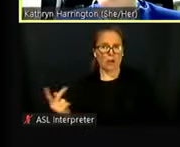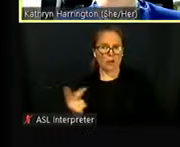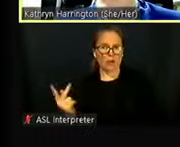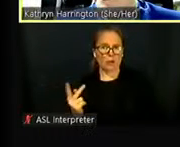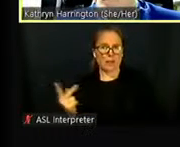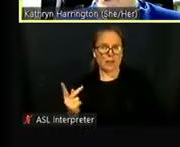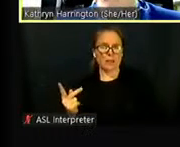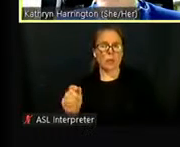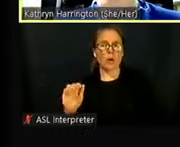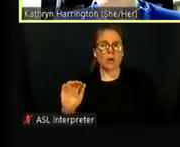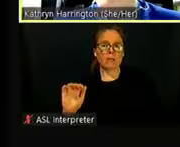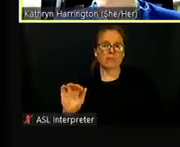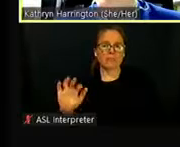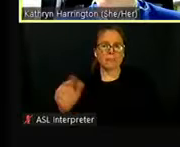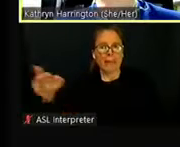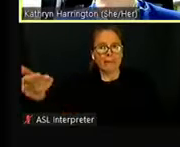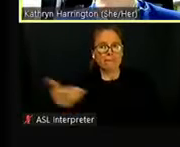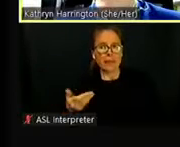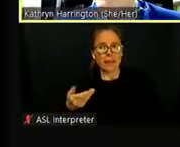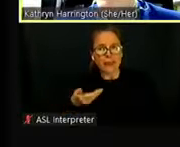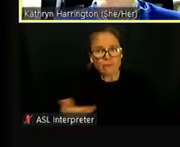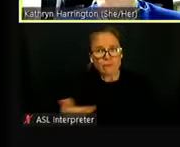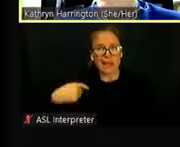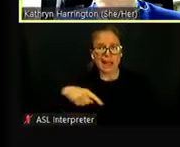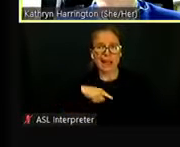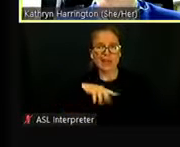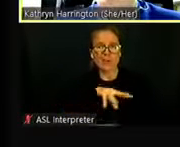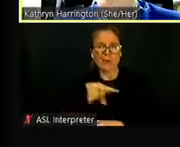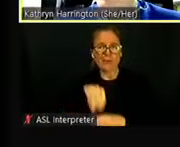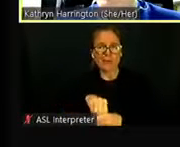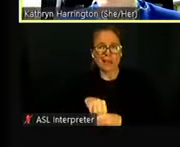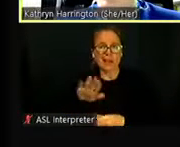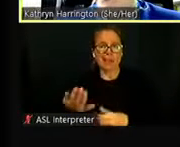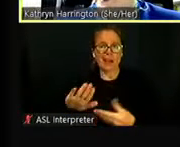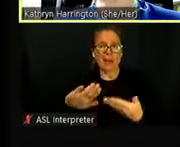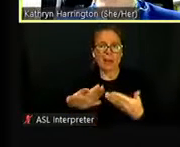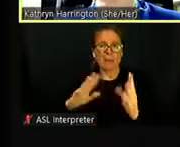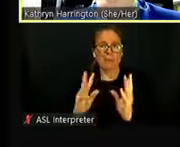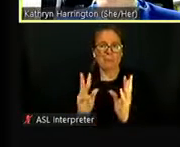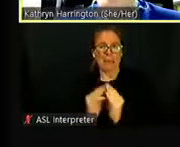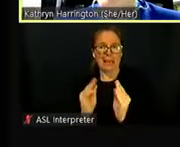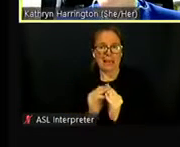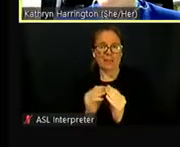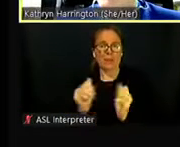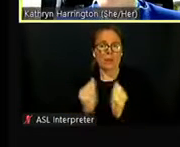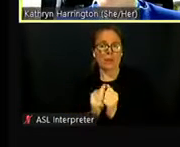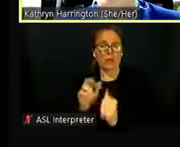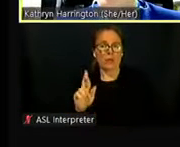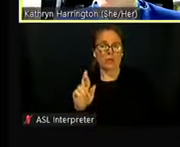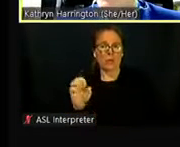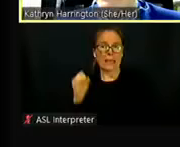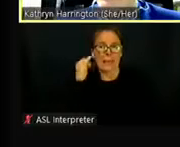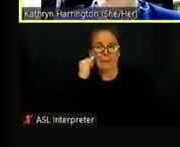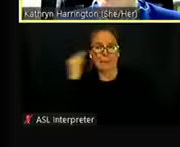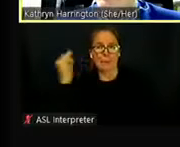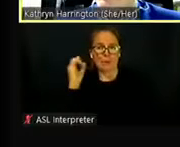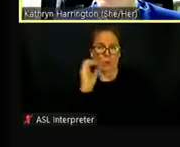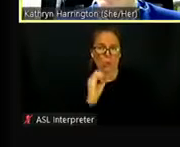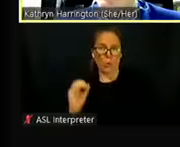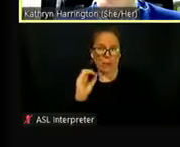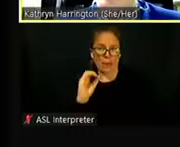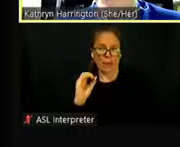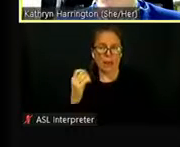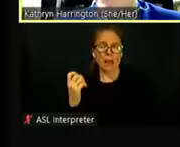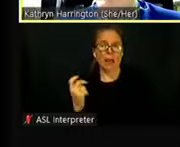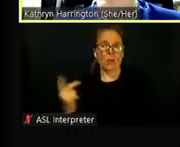to participate in the set of meetings that Reimagine Oregon had. And we worked